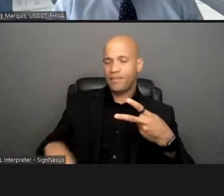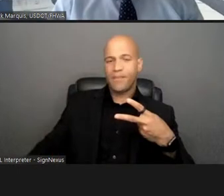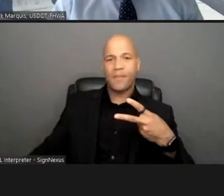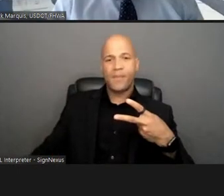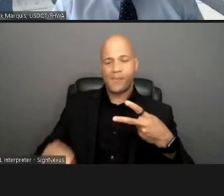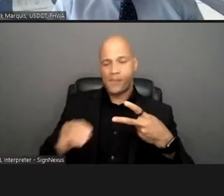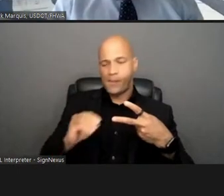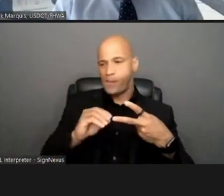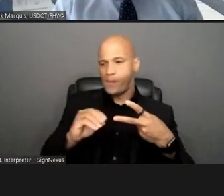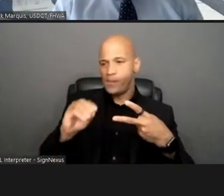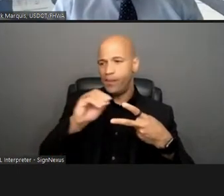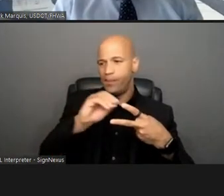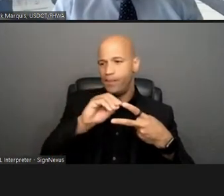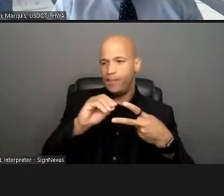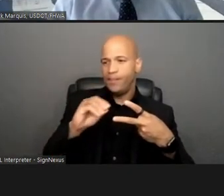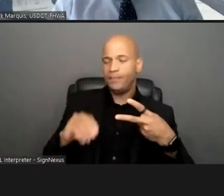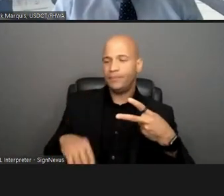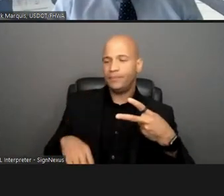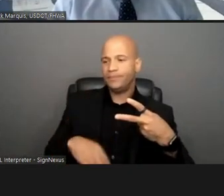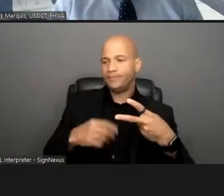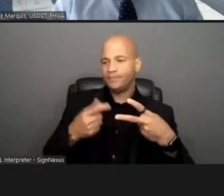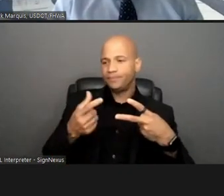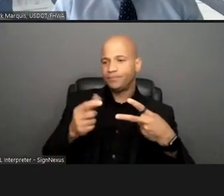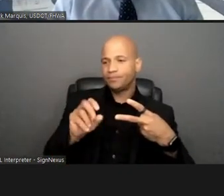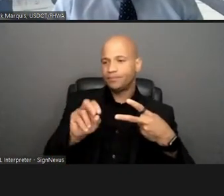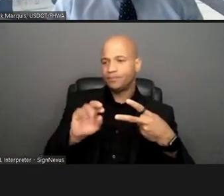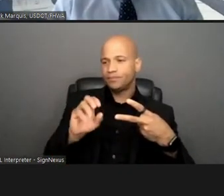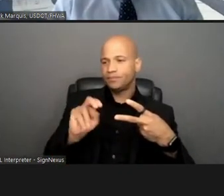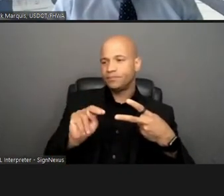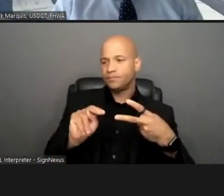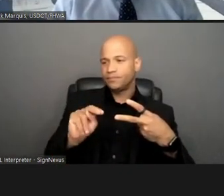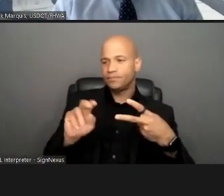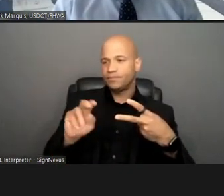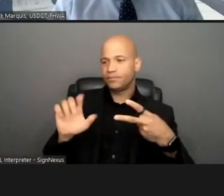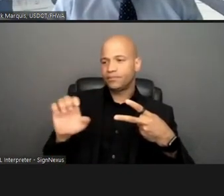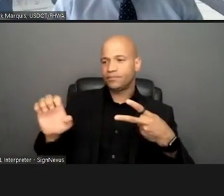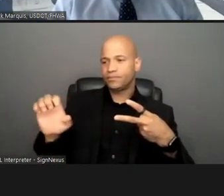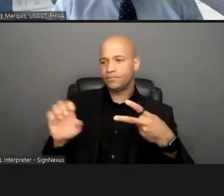the next speaker is Katie Perez followed by Gordon Lee